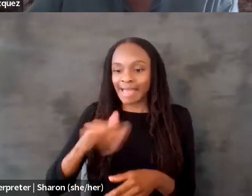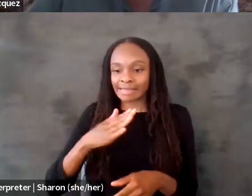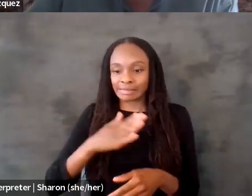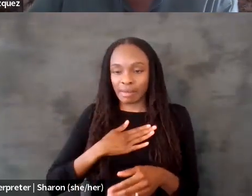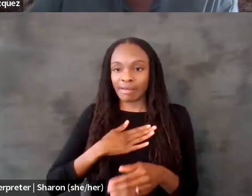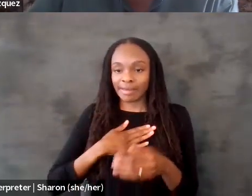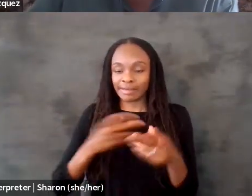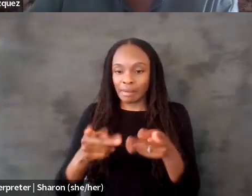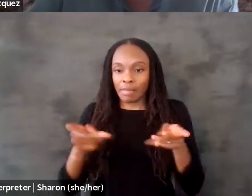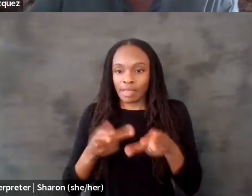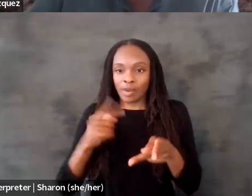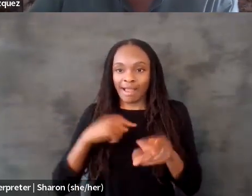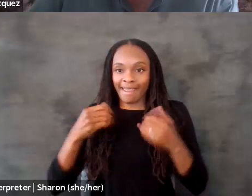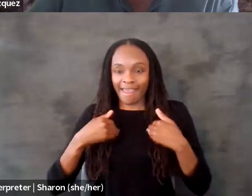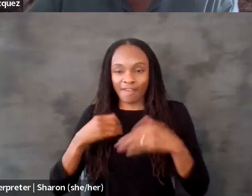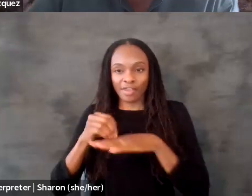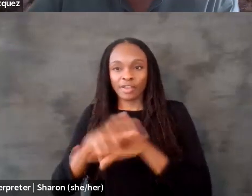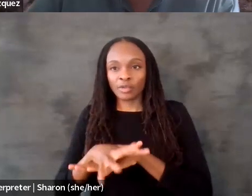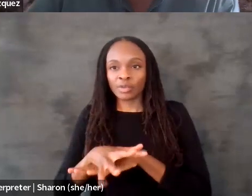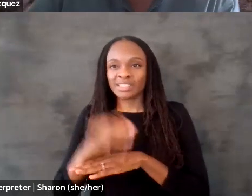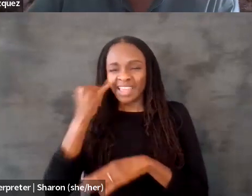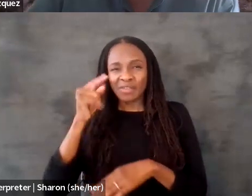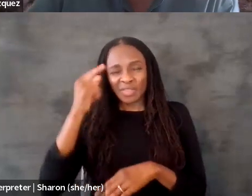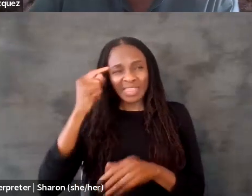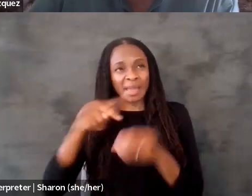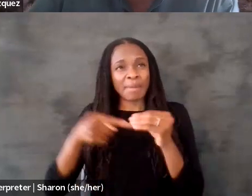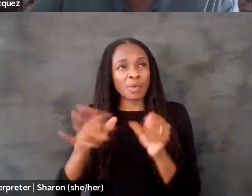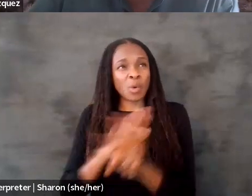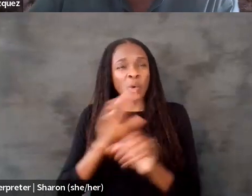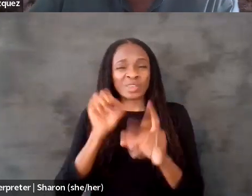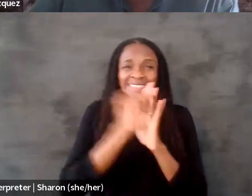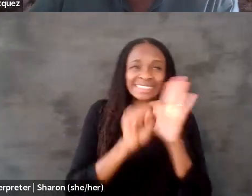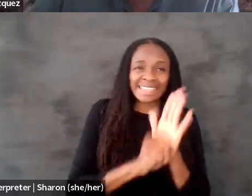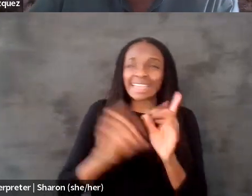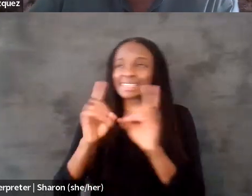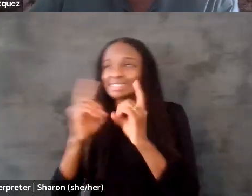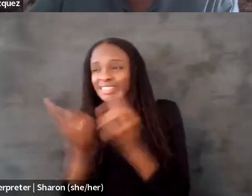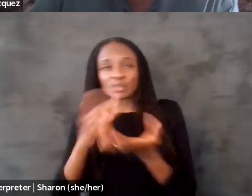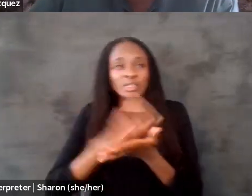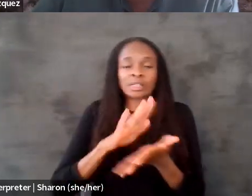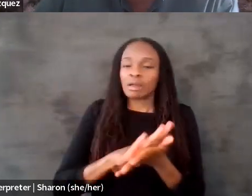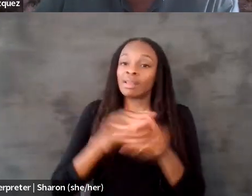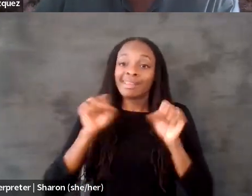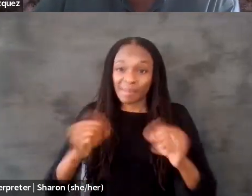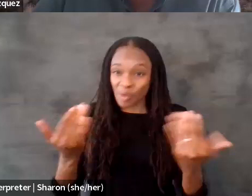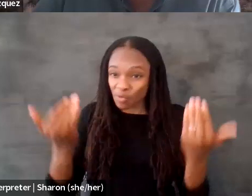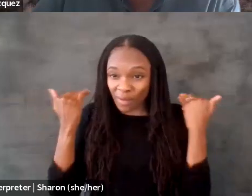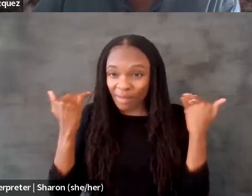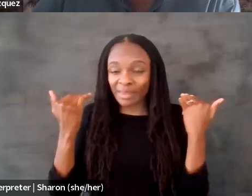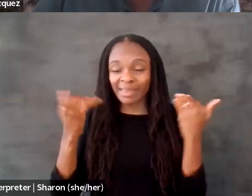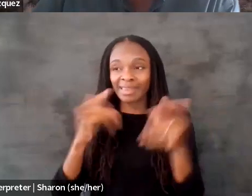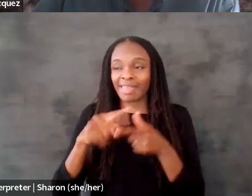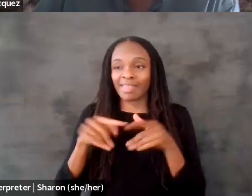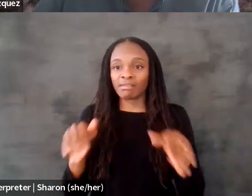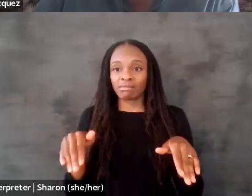what I'll focus on. When you think about the whole state, and when you think about the whole district, when you think about your whole school, sometimes it can be overwhelming to the point where it's